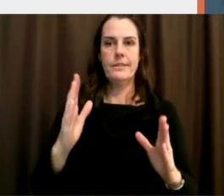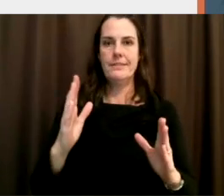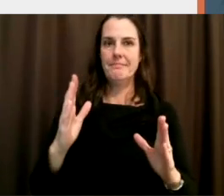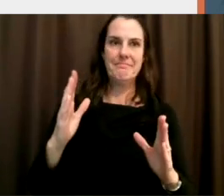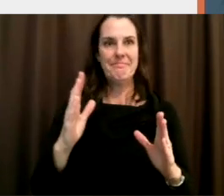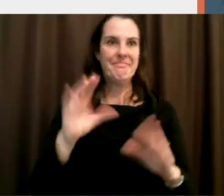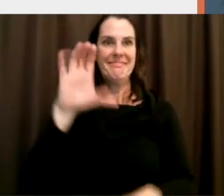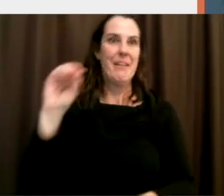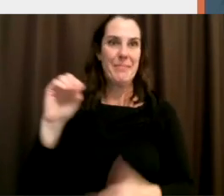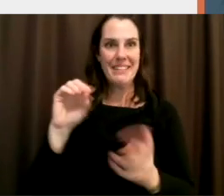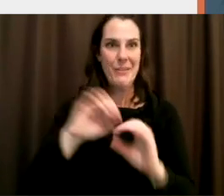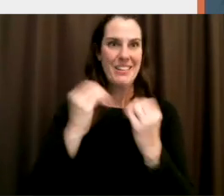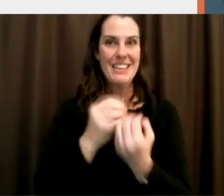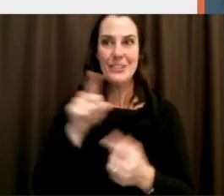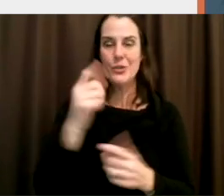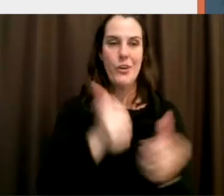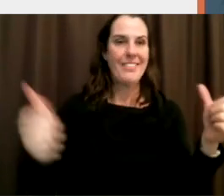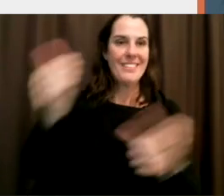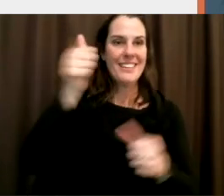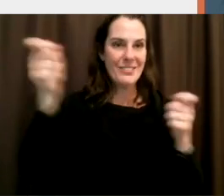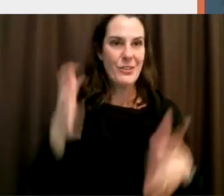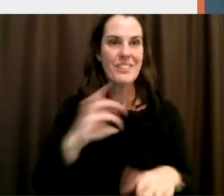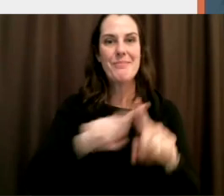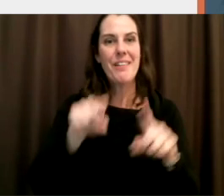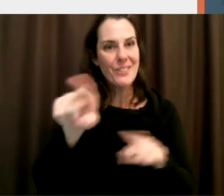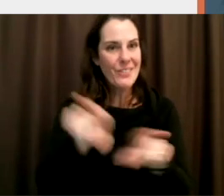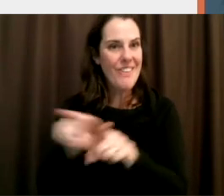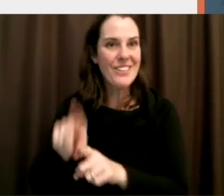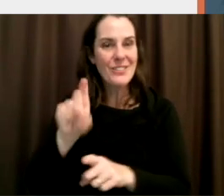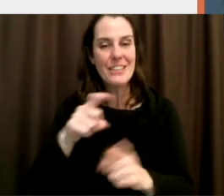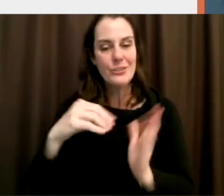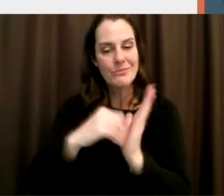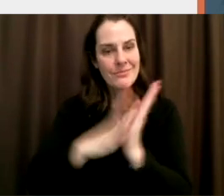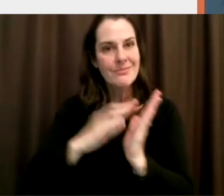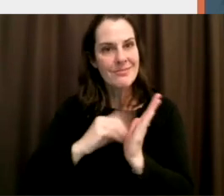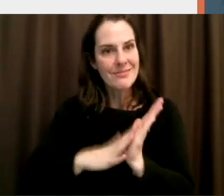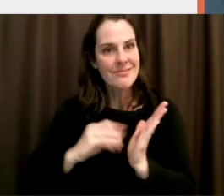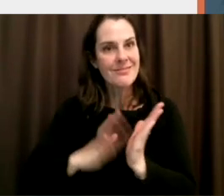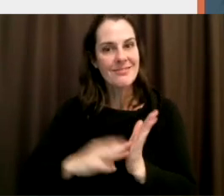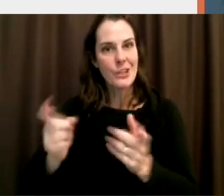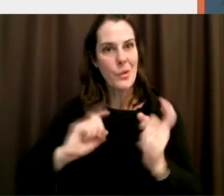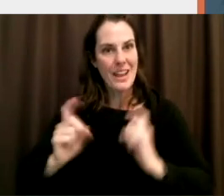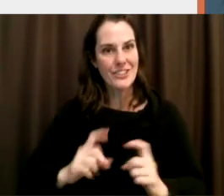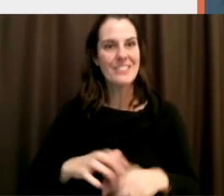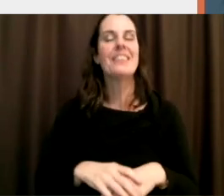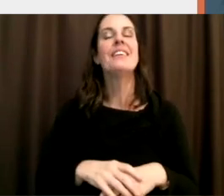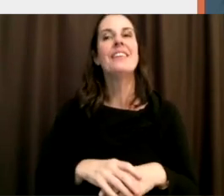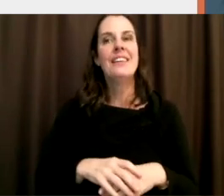show and you are the executive director, but you also have to, record donations in the accounting